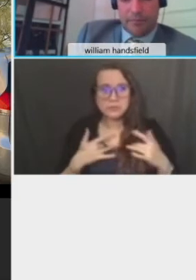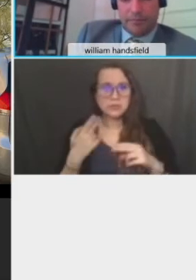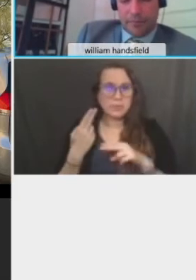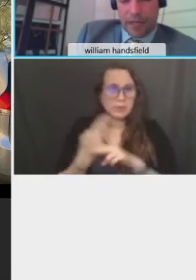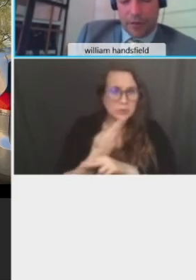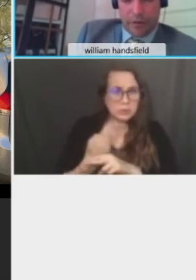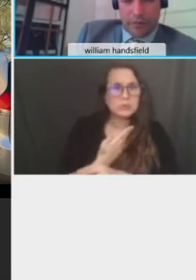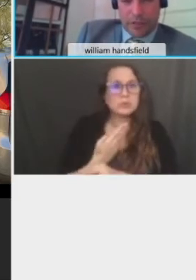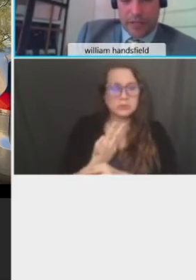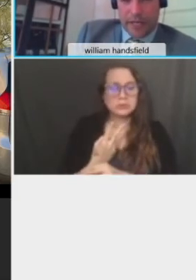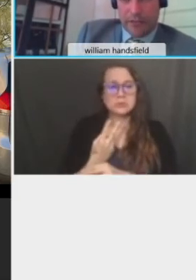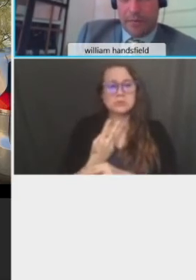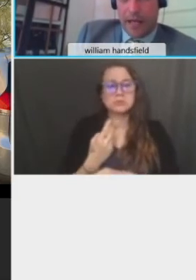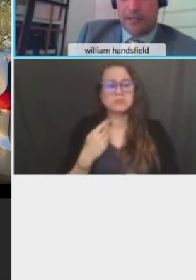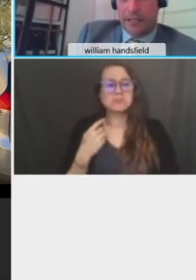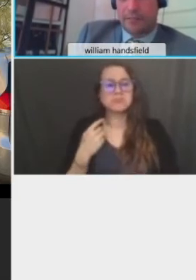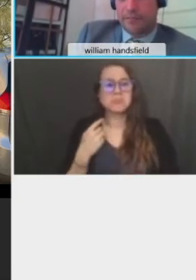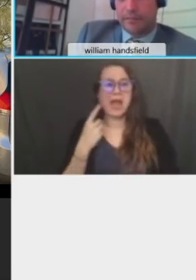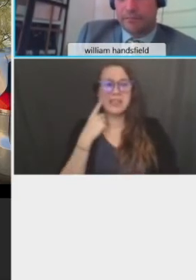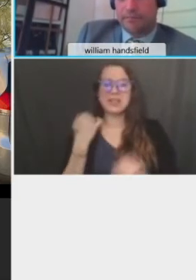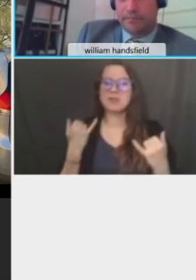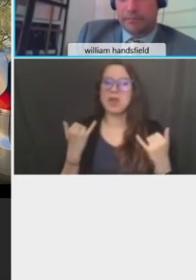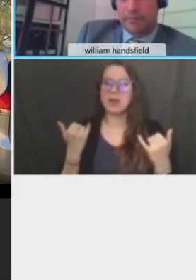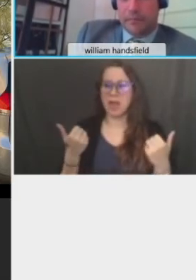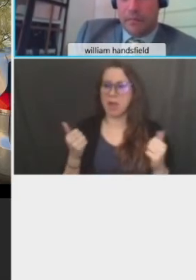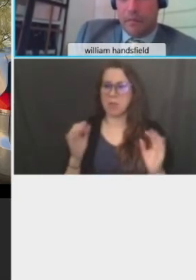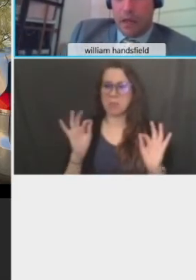And I think we're striking the right balance here.